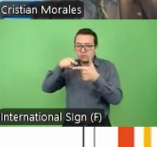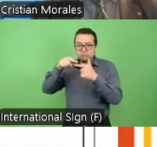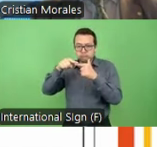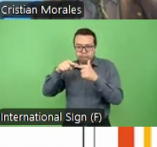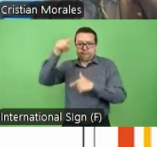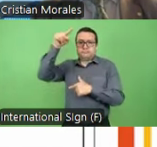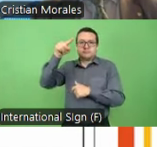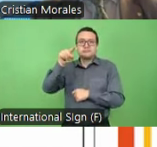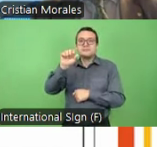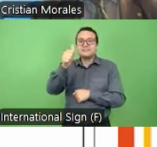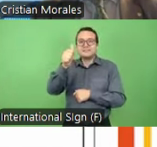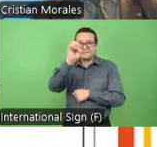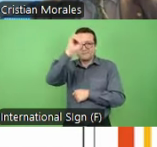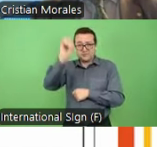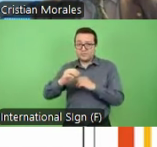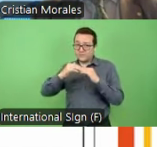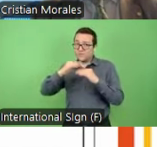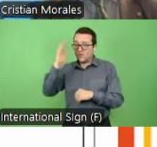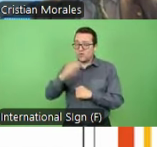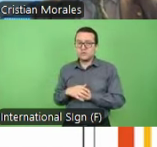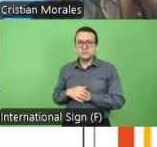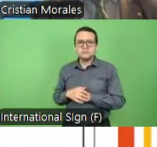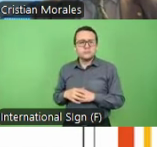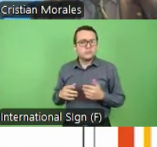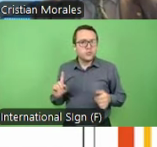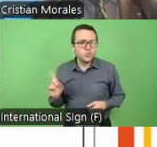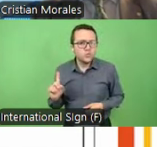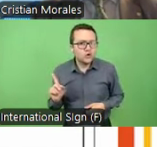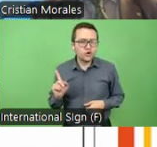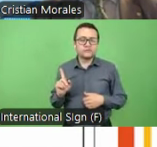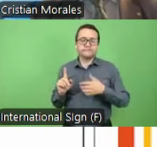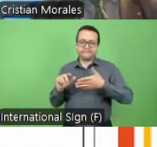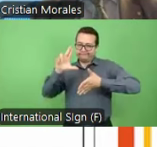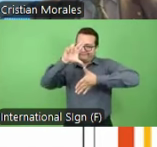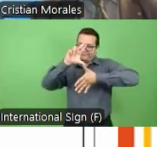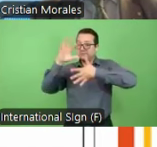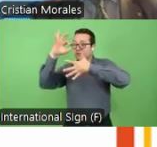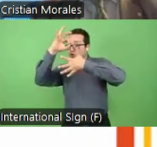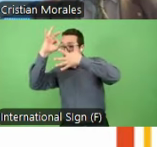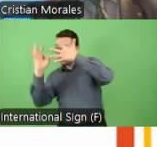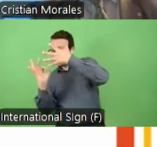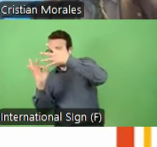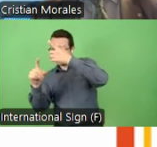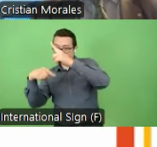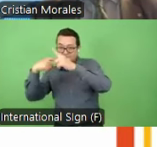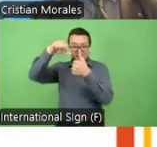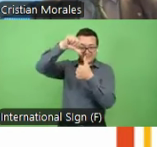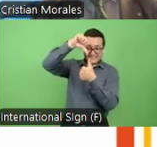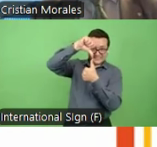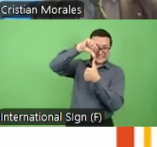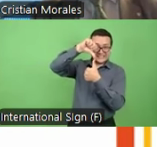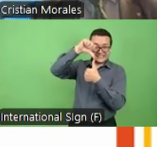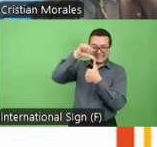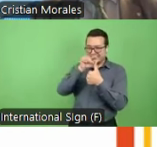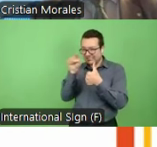And que in referir a gran this parte de los way, we países need to del be able to Caribe see y de large part of the Centroamérica, countries son los and desafíos Central más importantes America, que which are the tenemos en la most región.